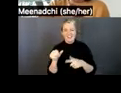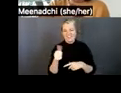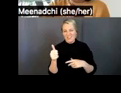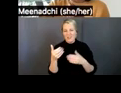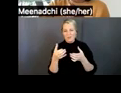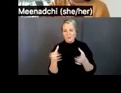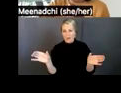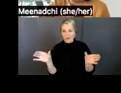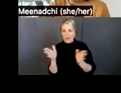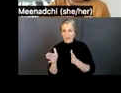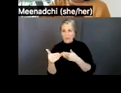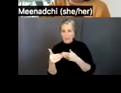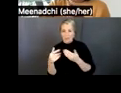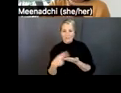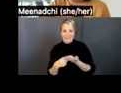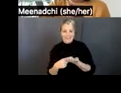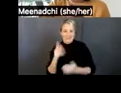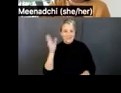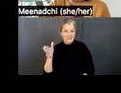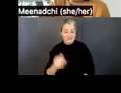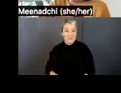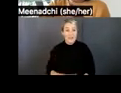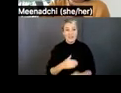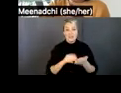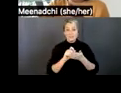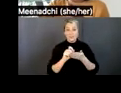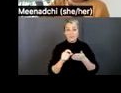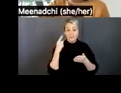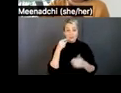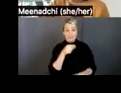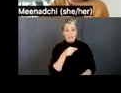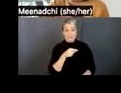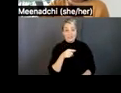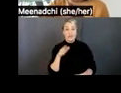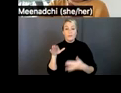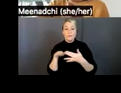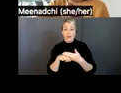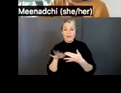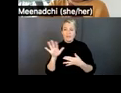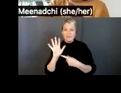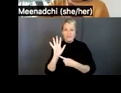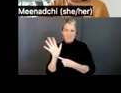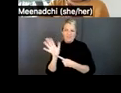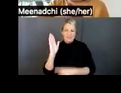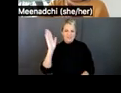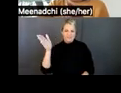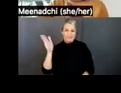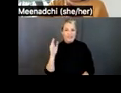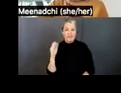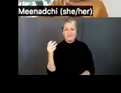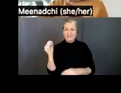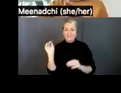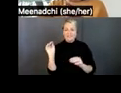room discussion. So some notes on this. The break is going to be about a 5-minute break, and we'll play with it